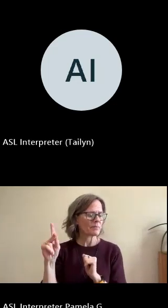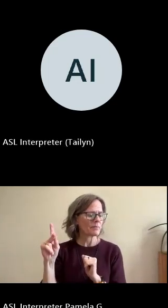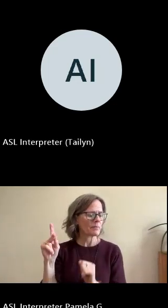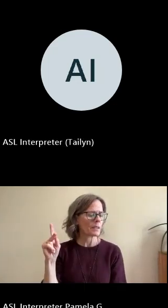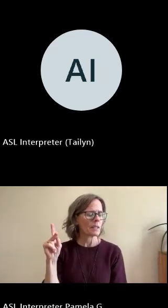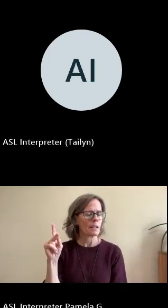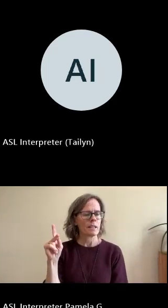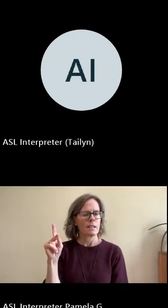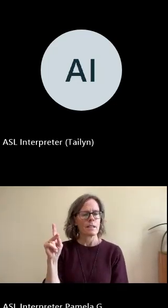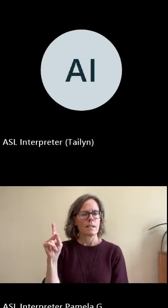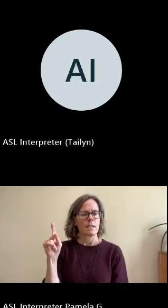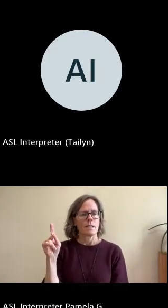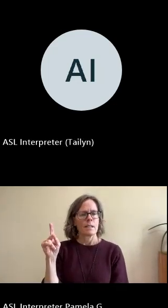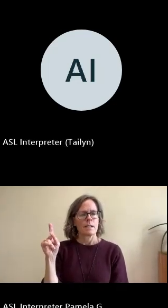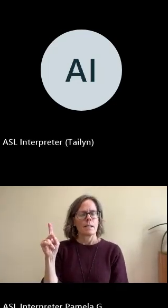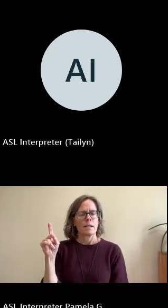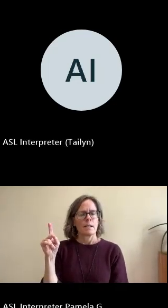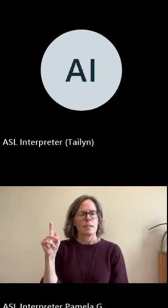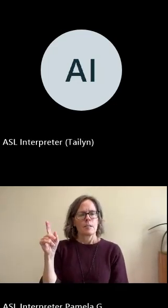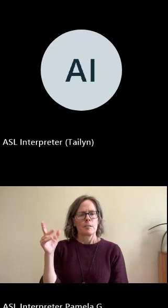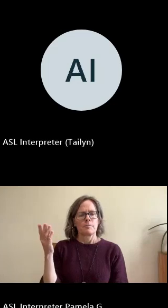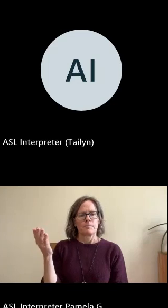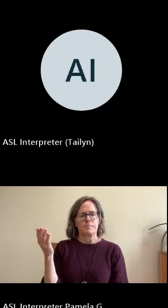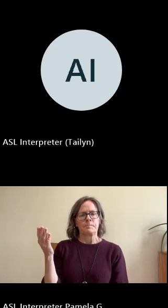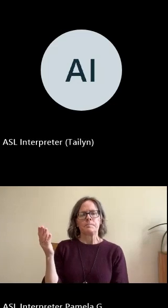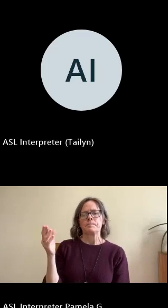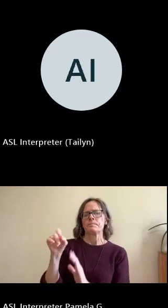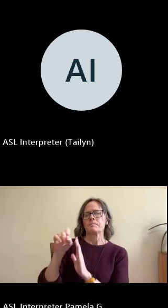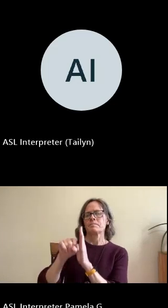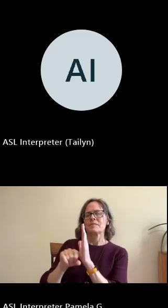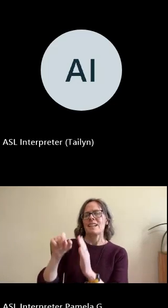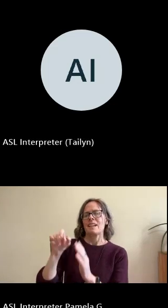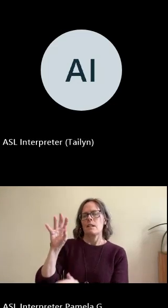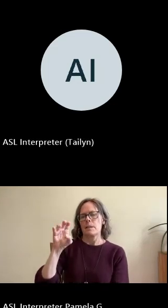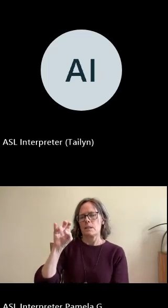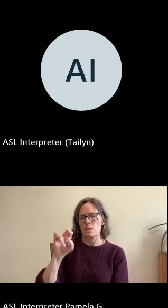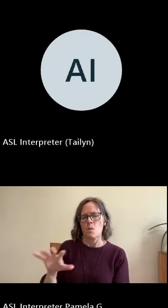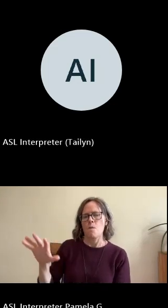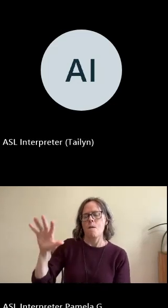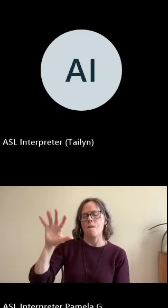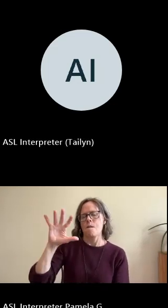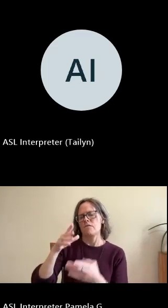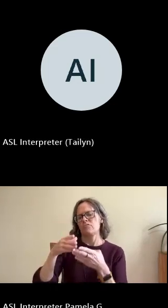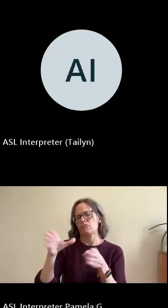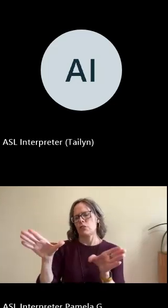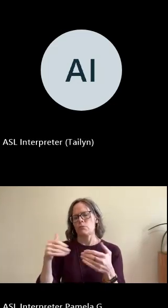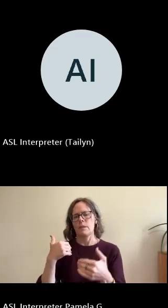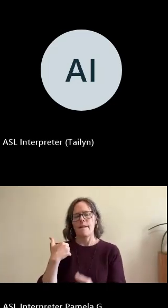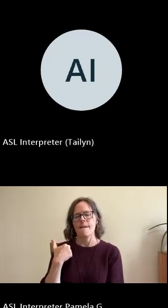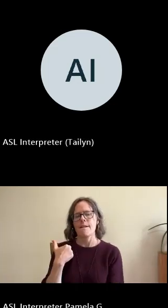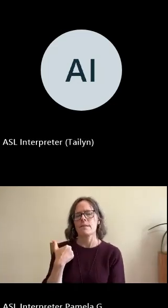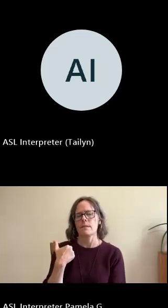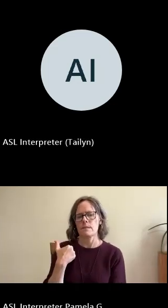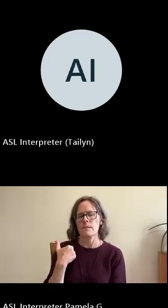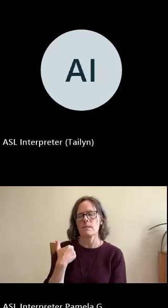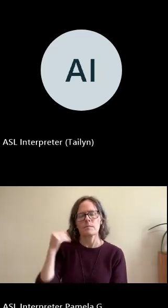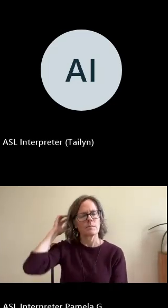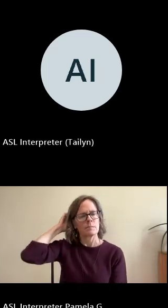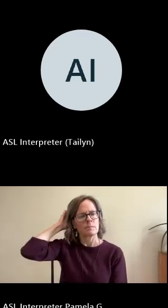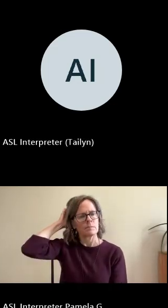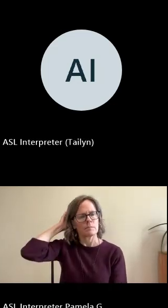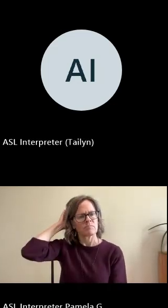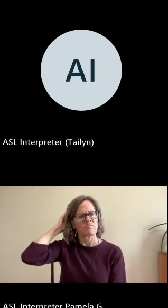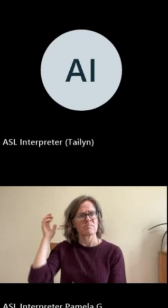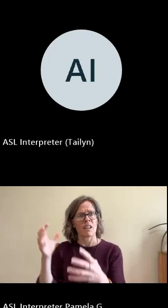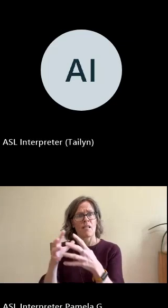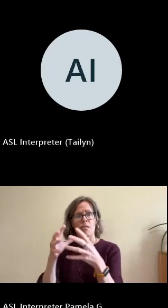am going to then go over, state of Minnesota generally has a lot more collective